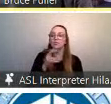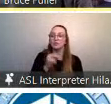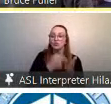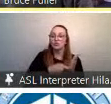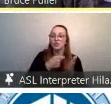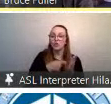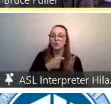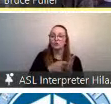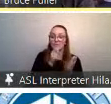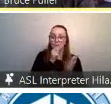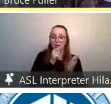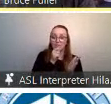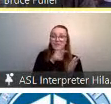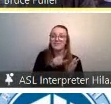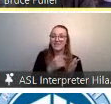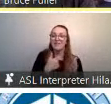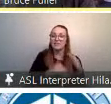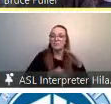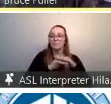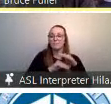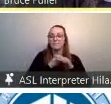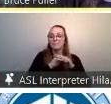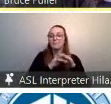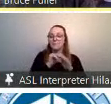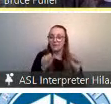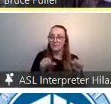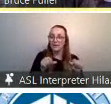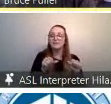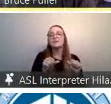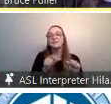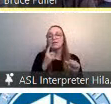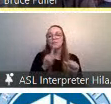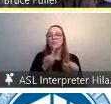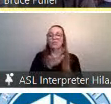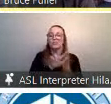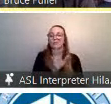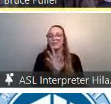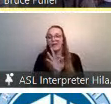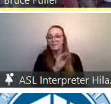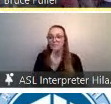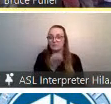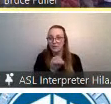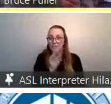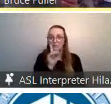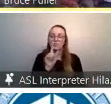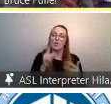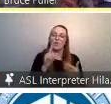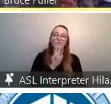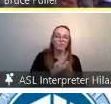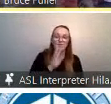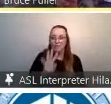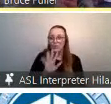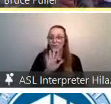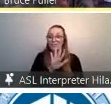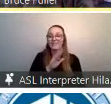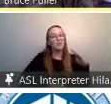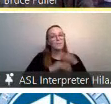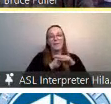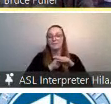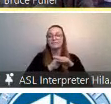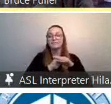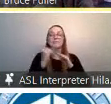maximum capacity to enroll 39% of all 3s and 4s. Again, this is their maximum capacity if they